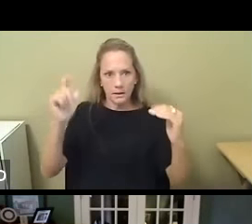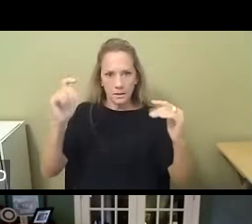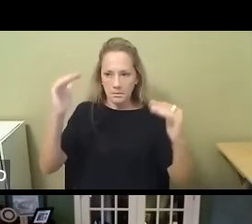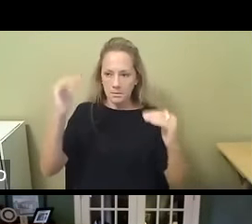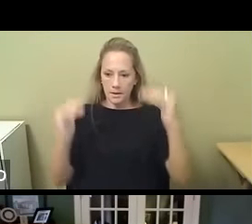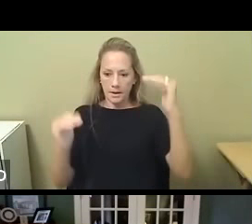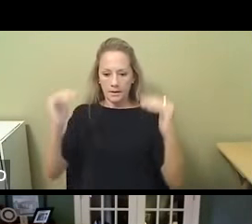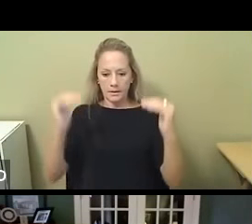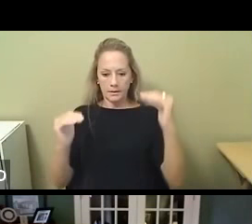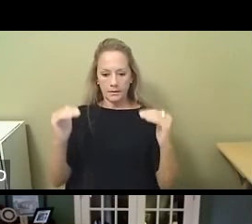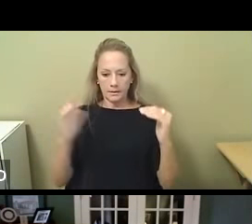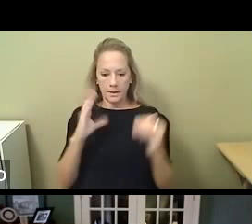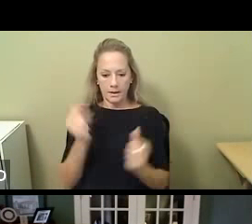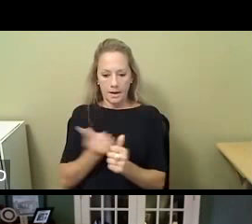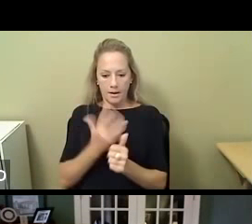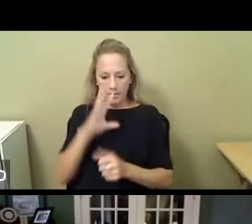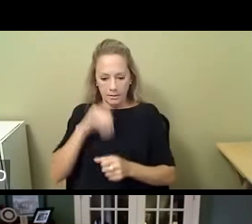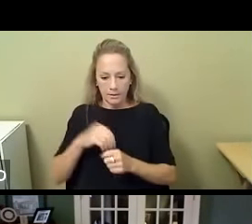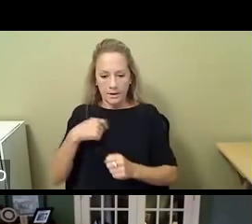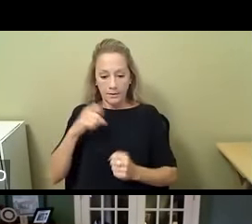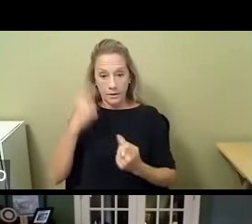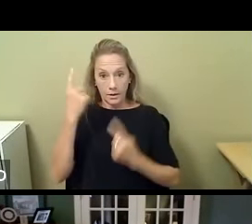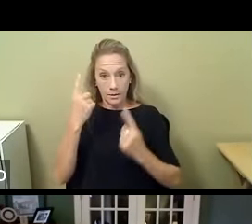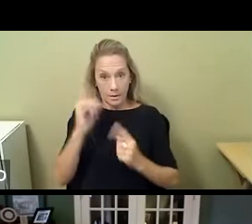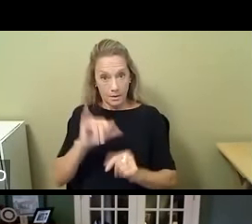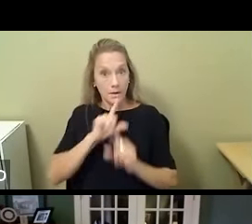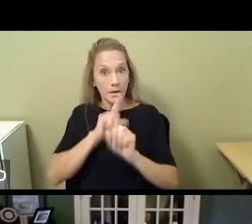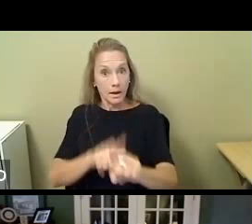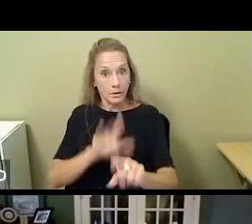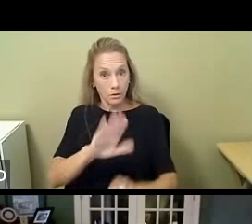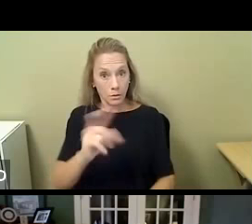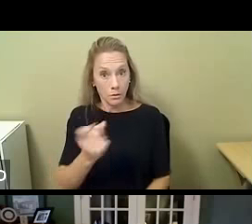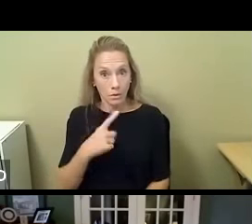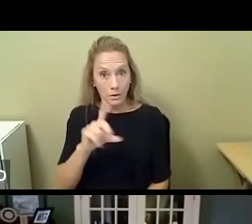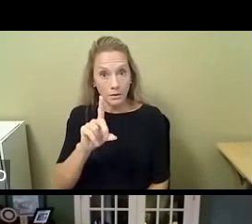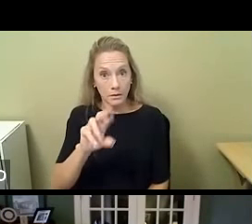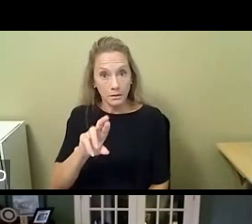Does that answer your question, Dr. Drake?